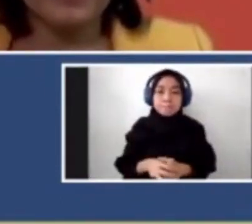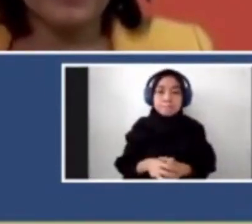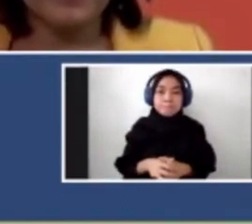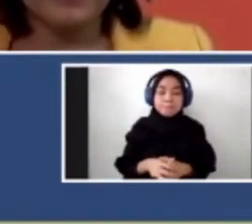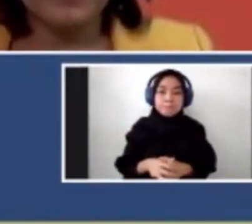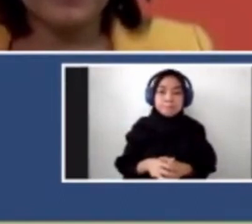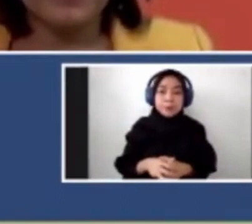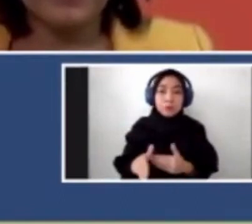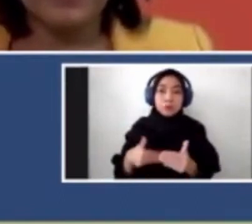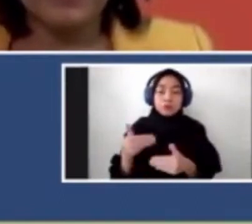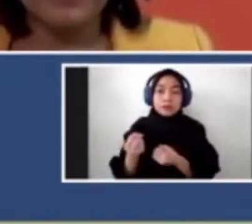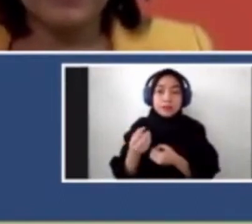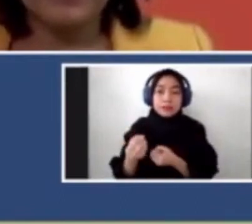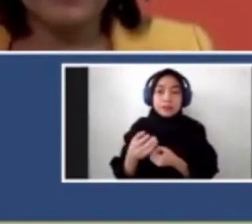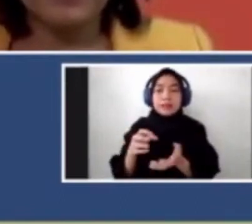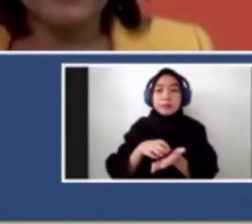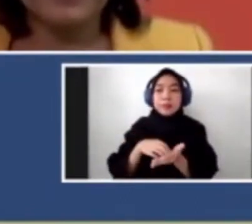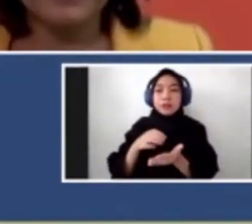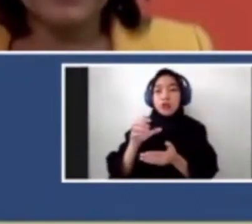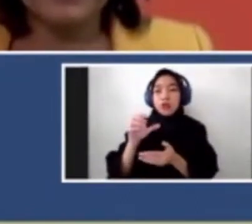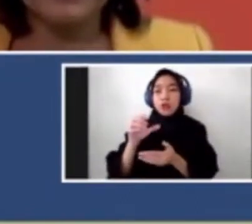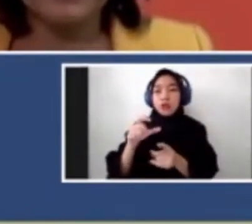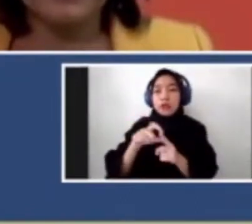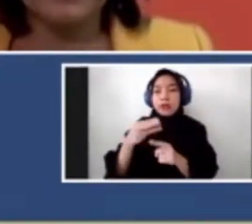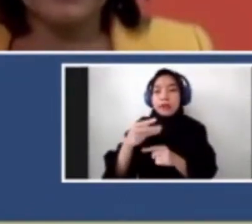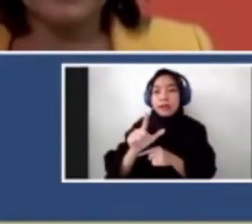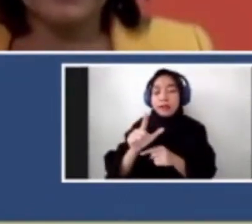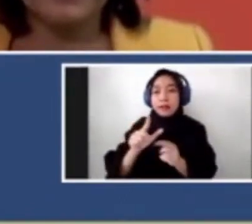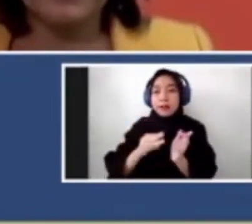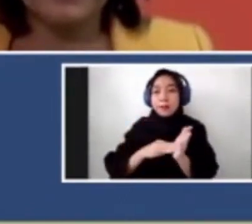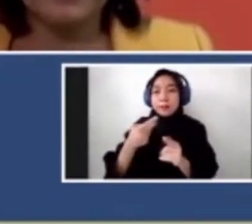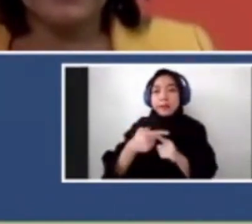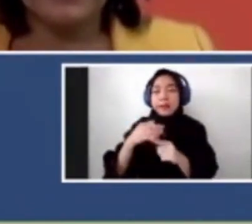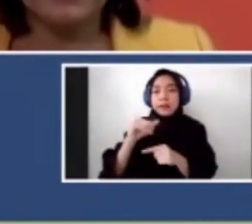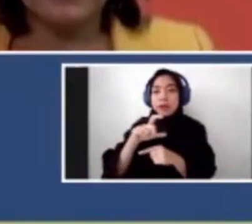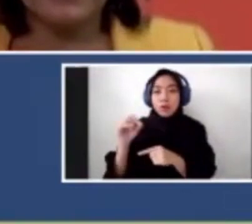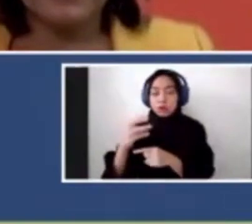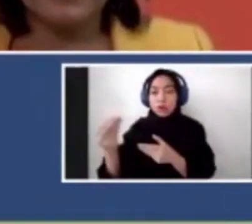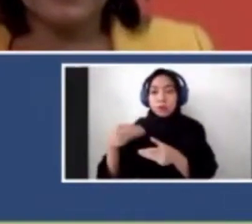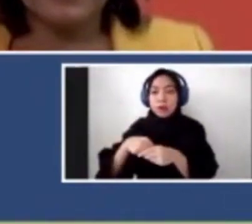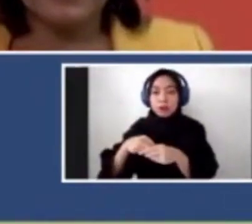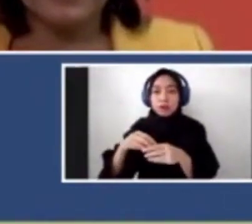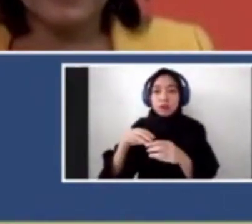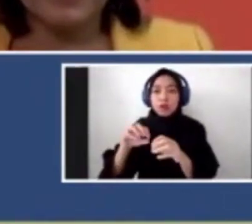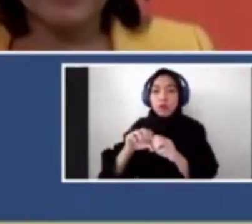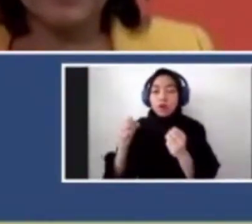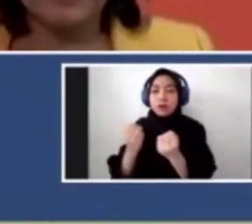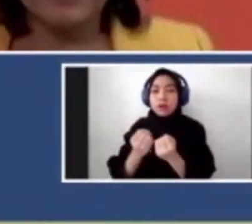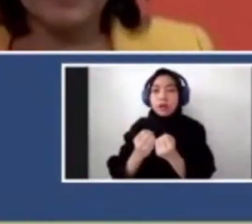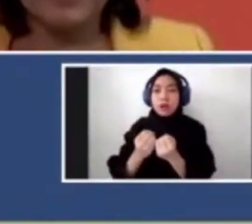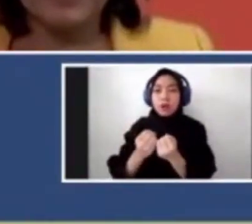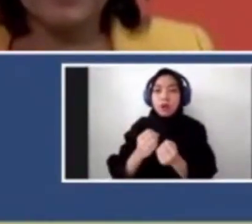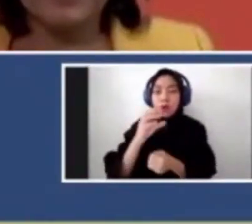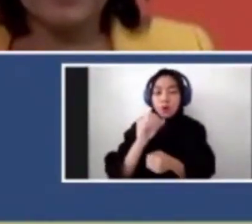del Estado de Mexico and elected as a board member of the World Design Organization, or WDO. This